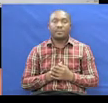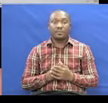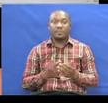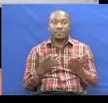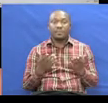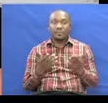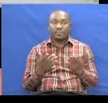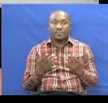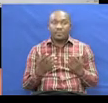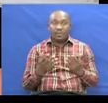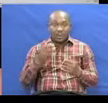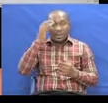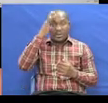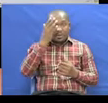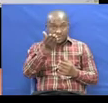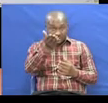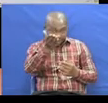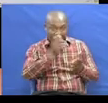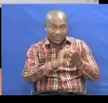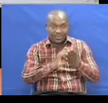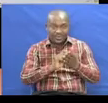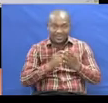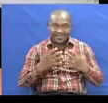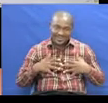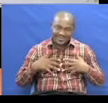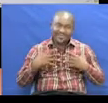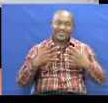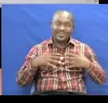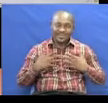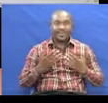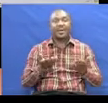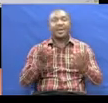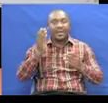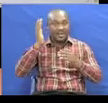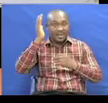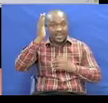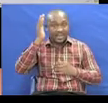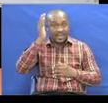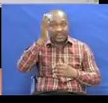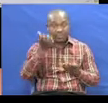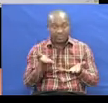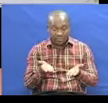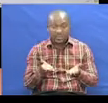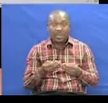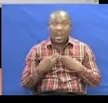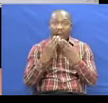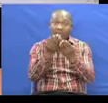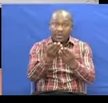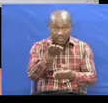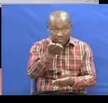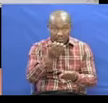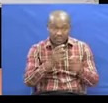I think pupils, you have enjoyed the lesson. I have given you different